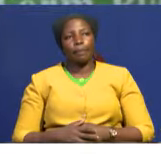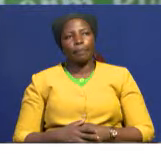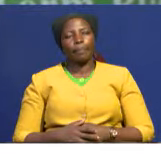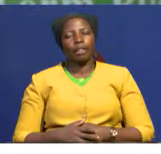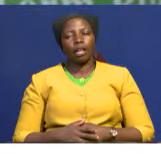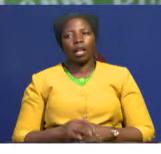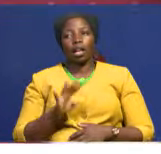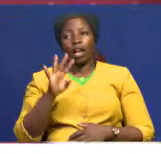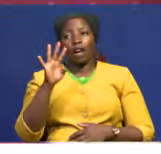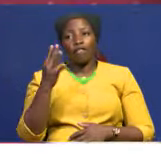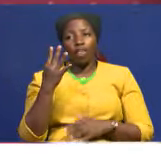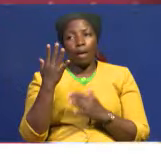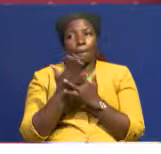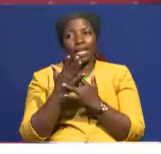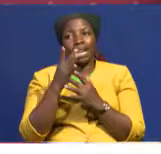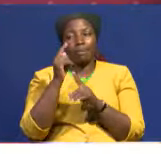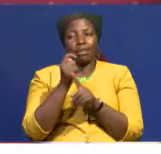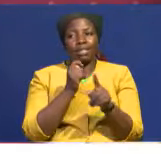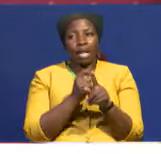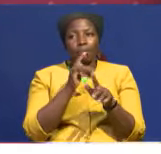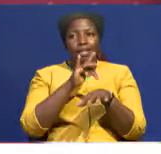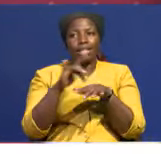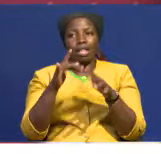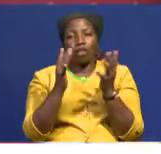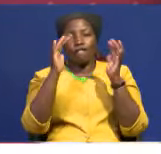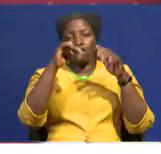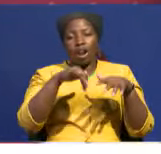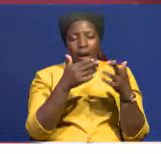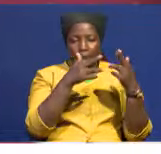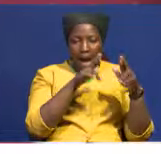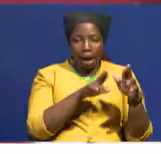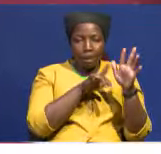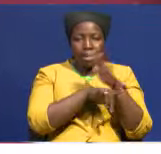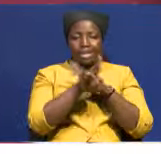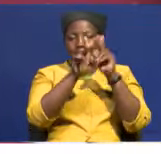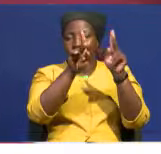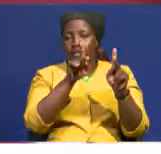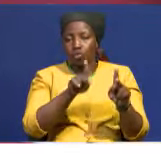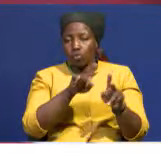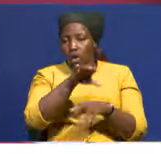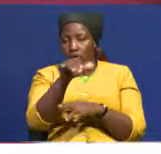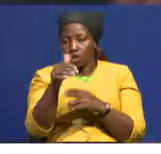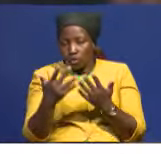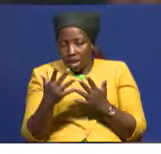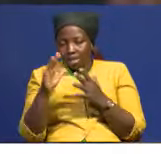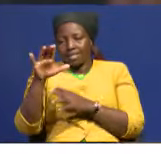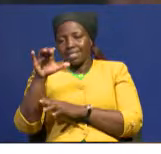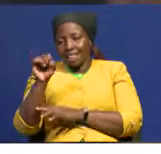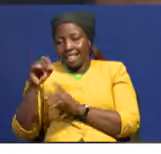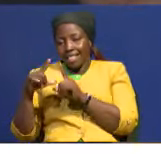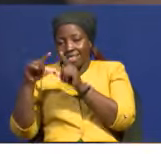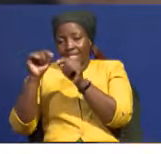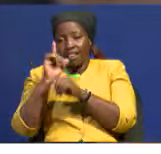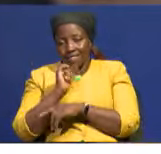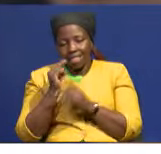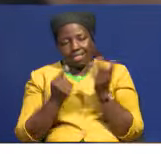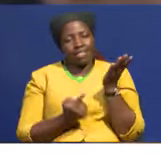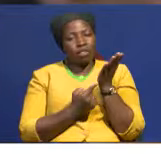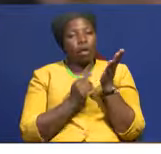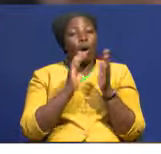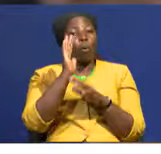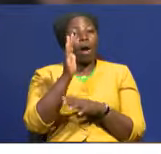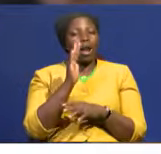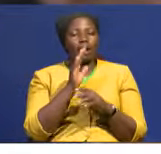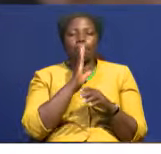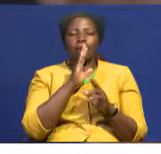The fourth medium-term sensitization forum was held in Kisumu County. It is here that the cabinet secretary said technology will play a